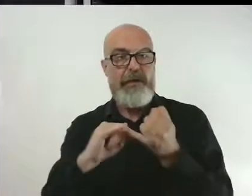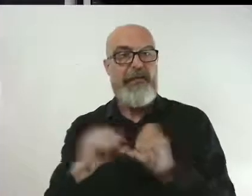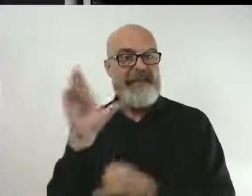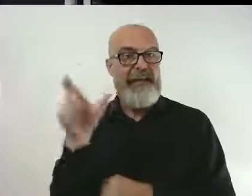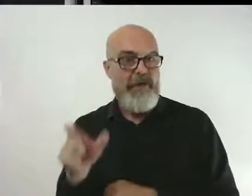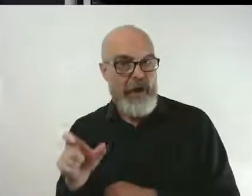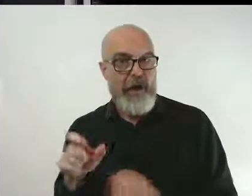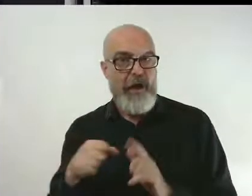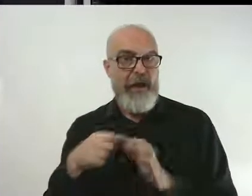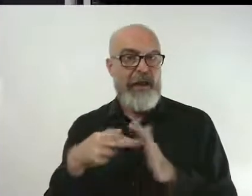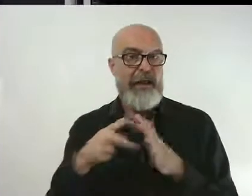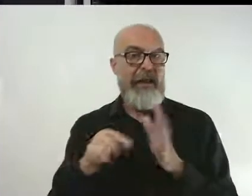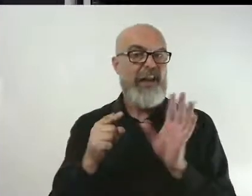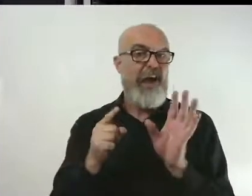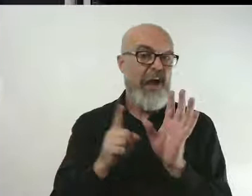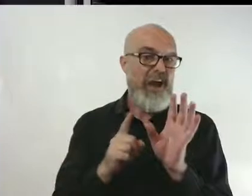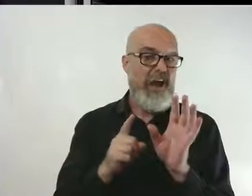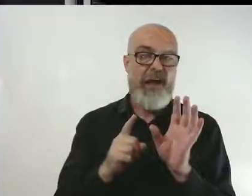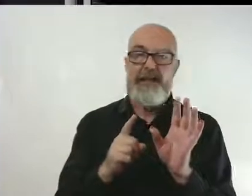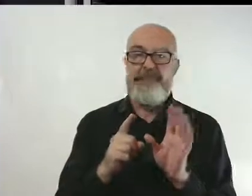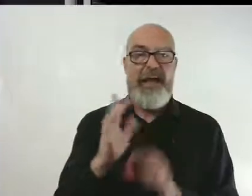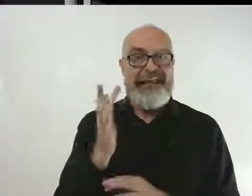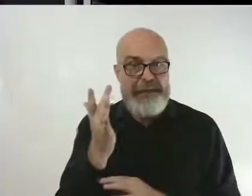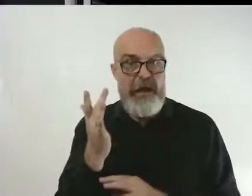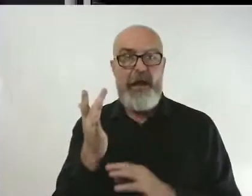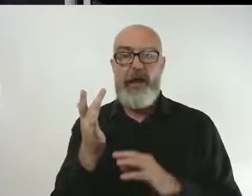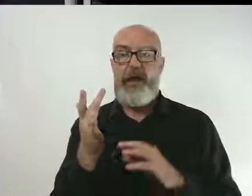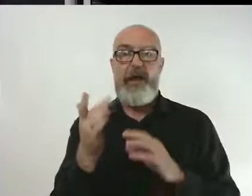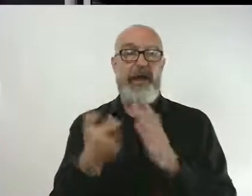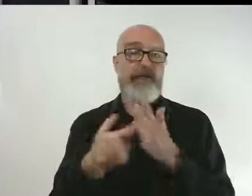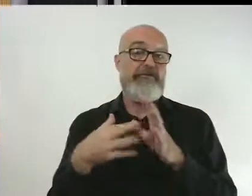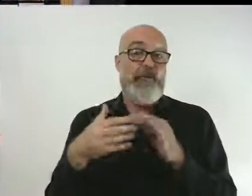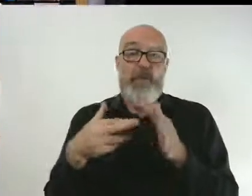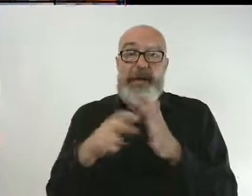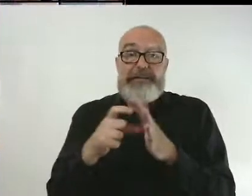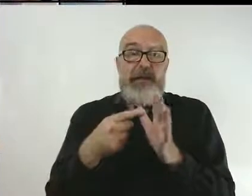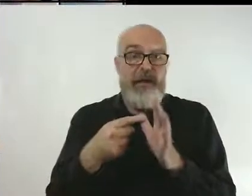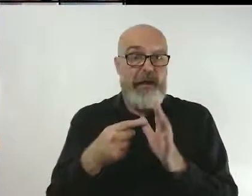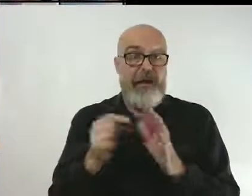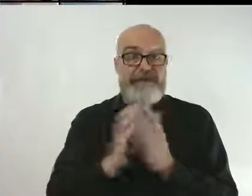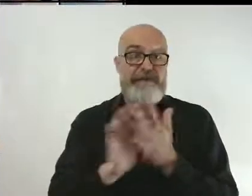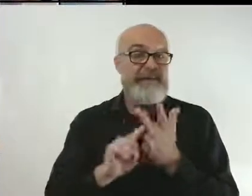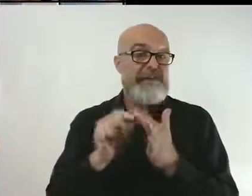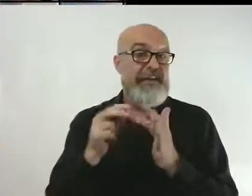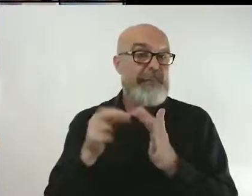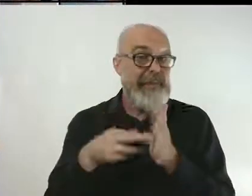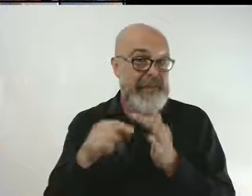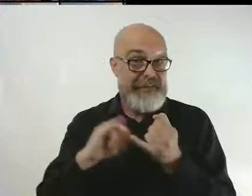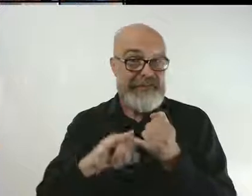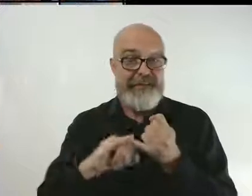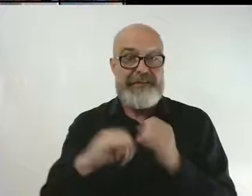Belgium, Poland, South Africa, Kenya, Namibia, India, Rwanda,